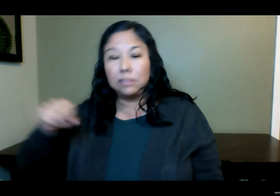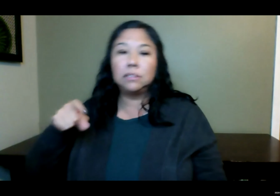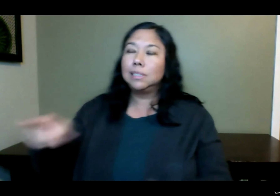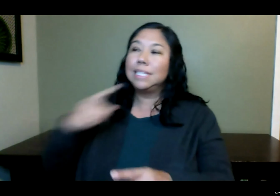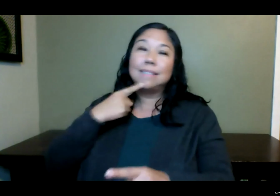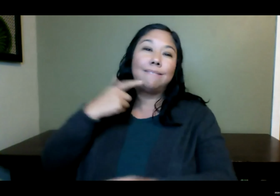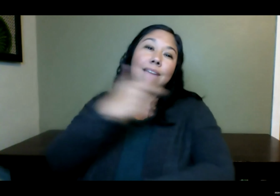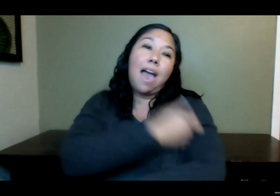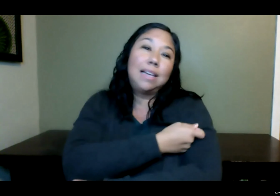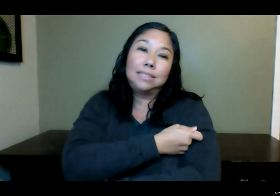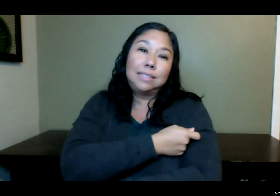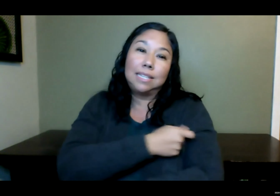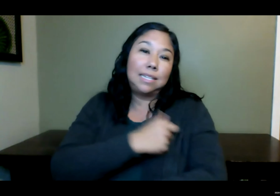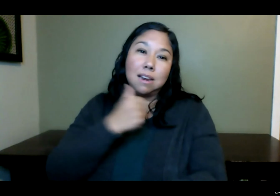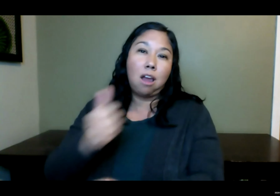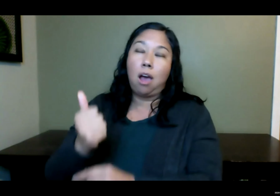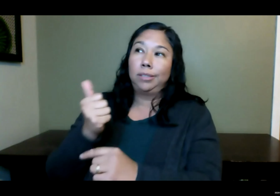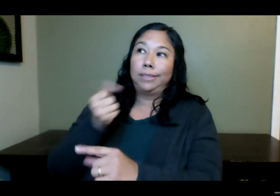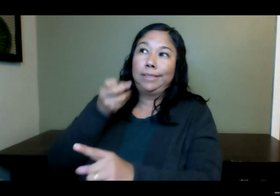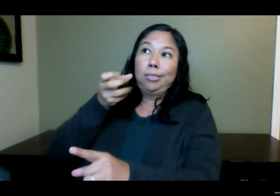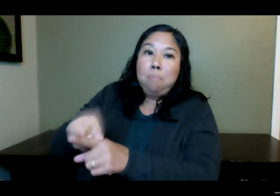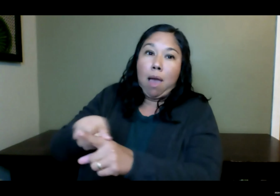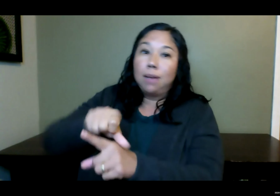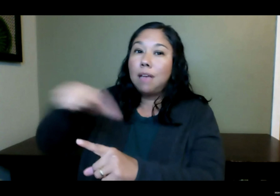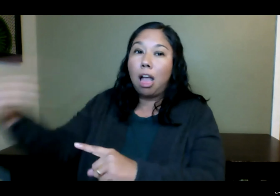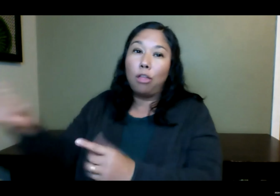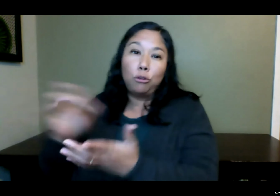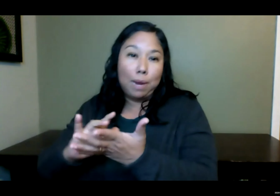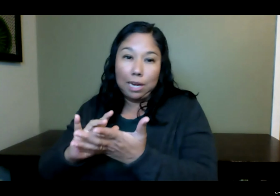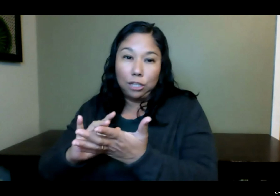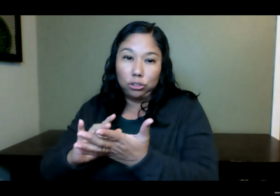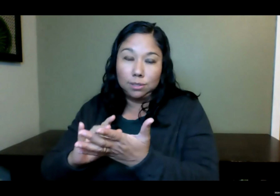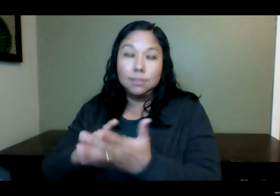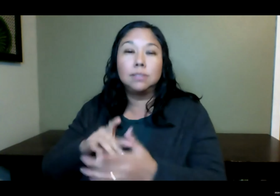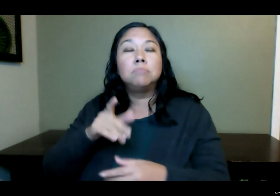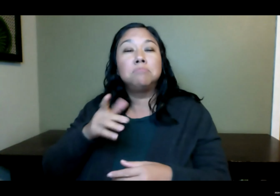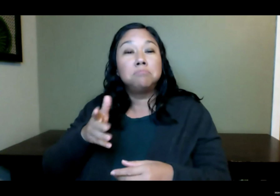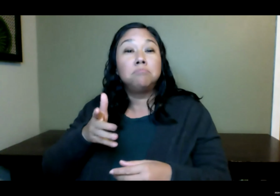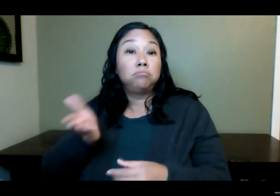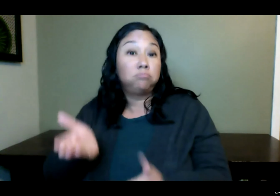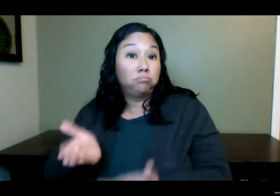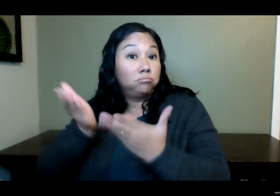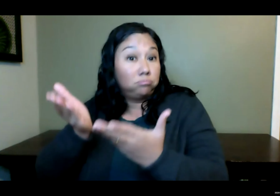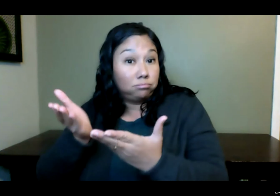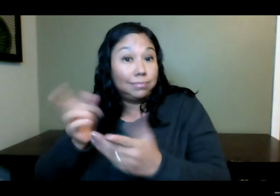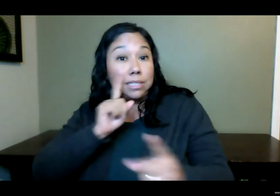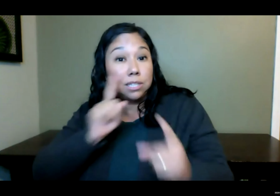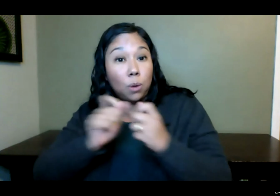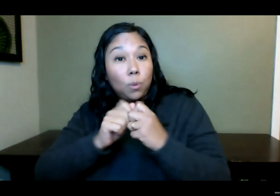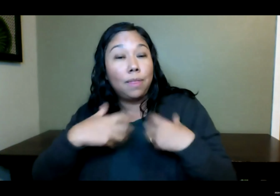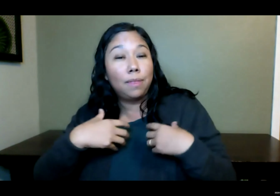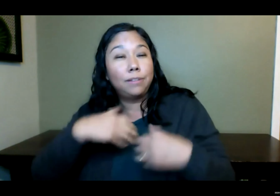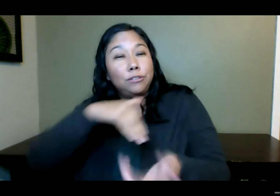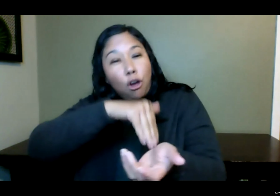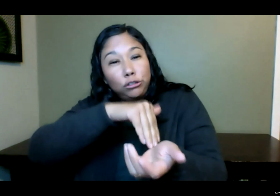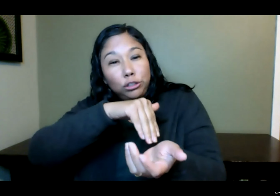does not interfere with any medications. You will have to talk with your healthcare provider to discuss your